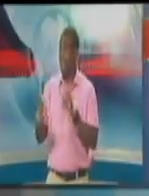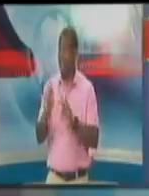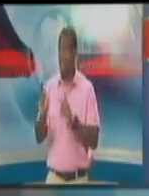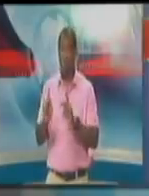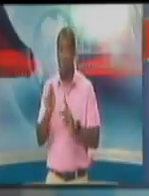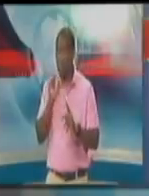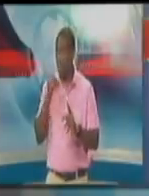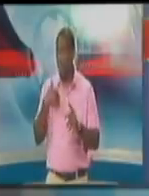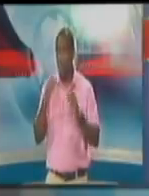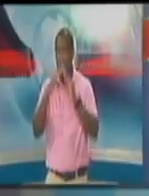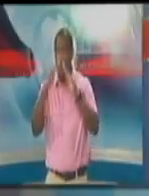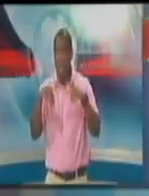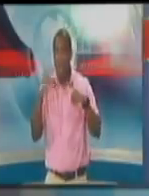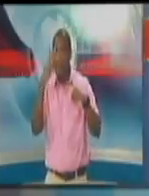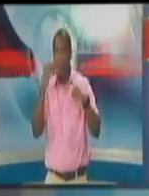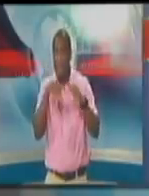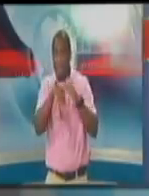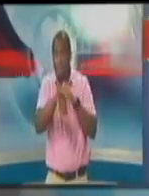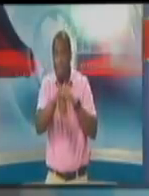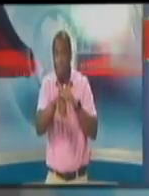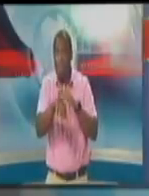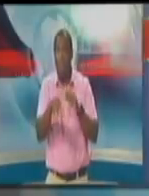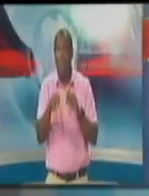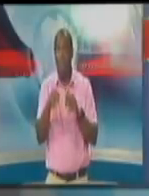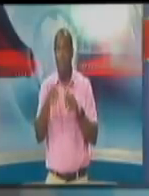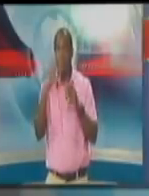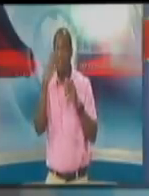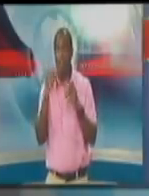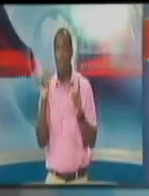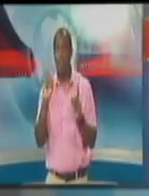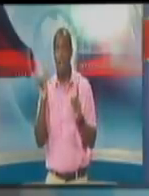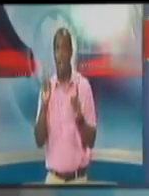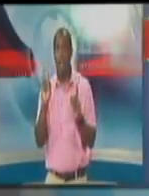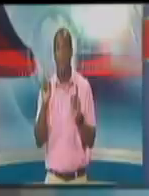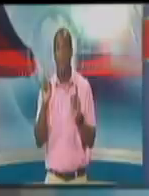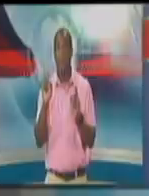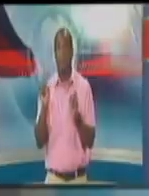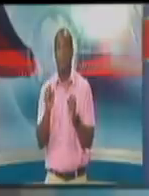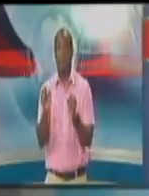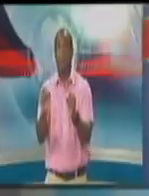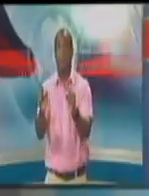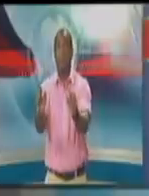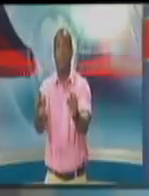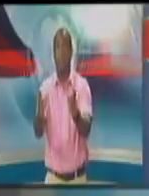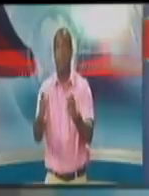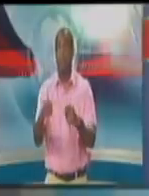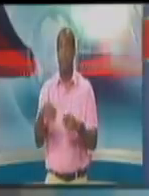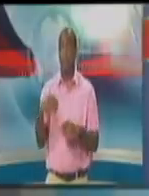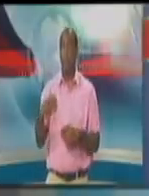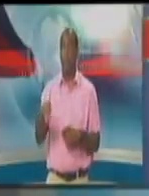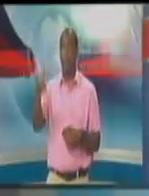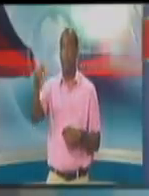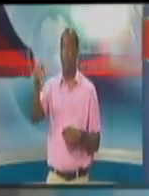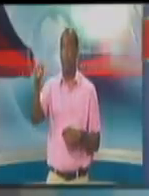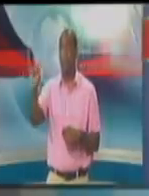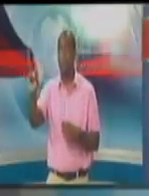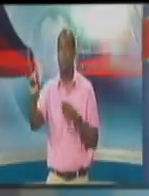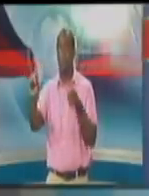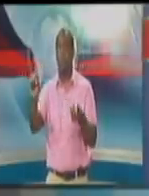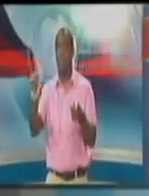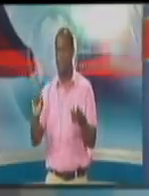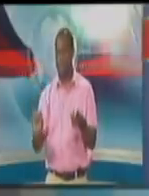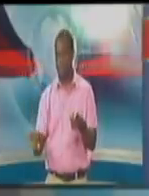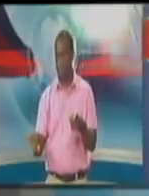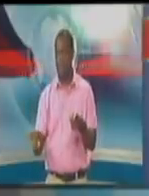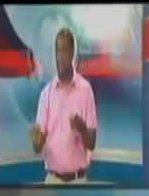and in San Fernando. People are concerned that they might have the COVID-19. Can we do any testing on them, or